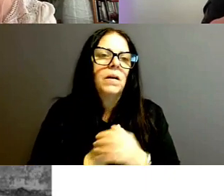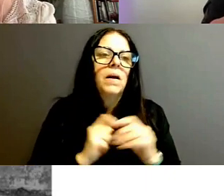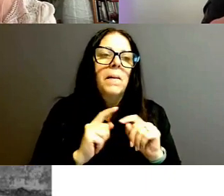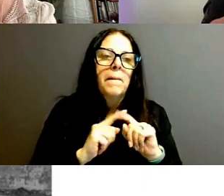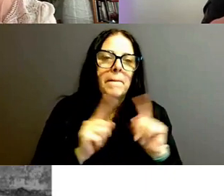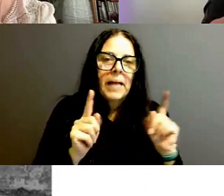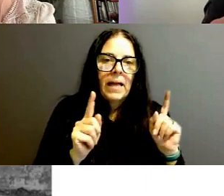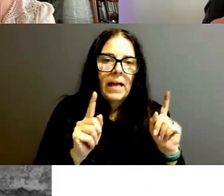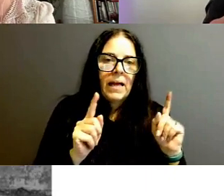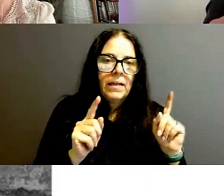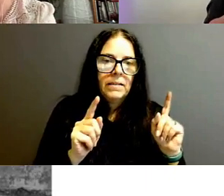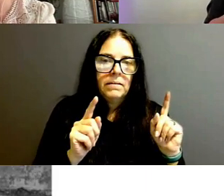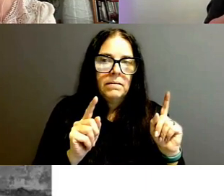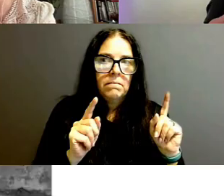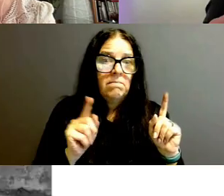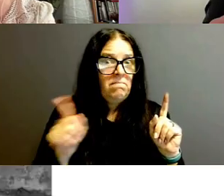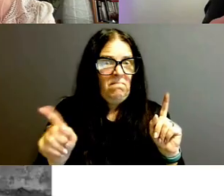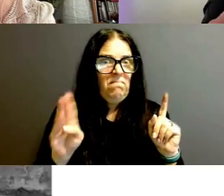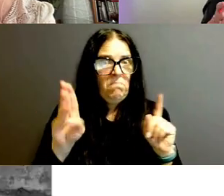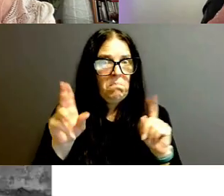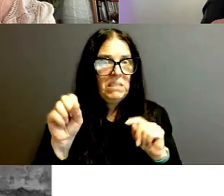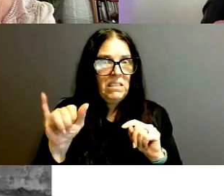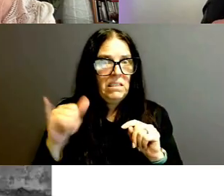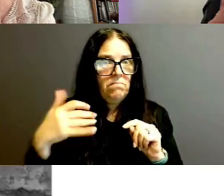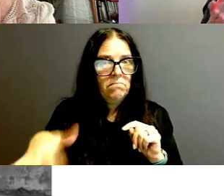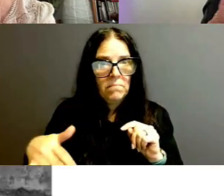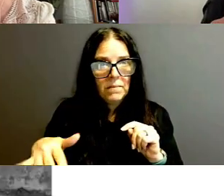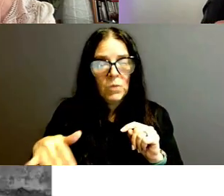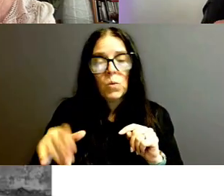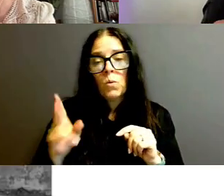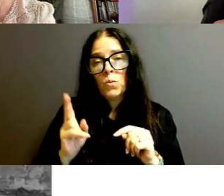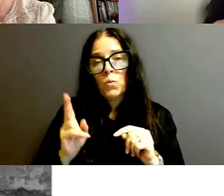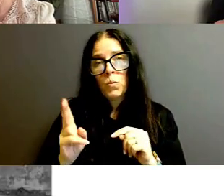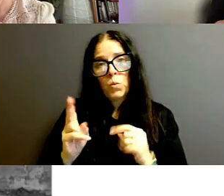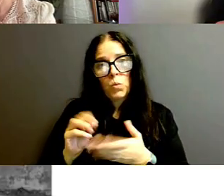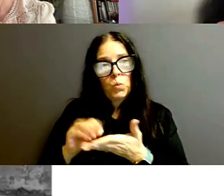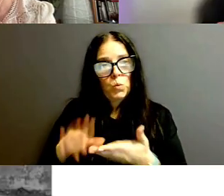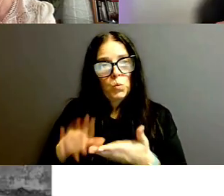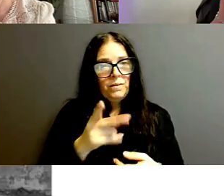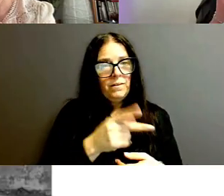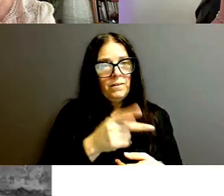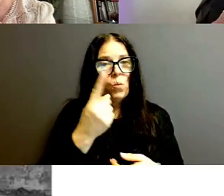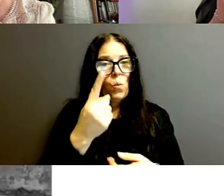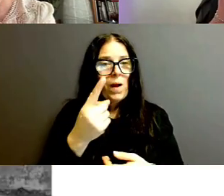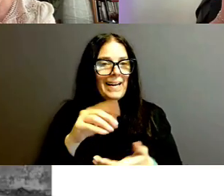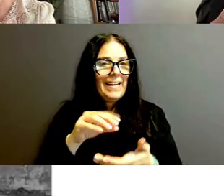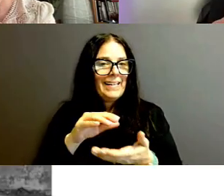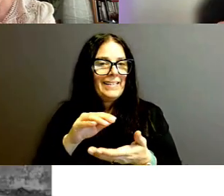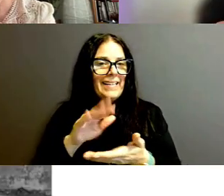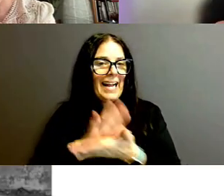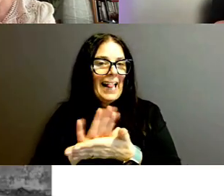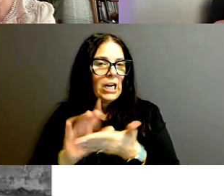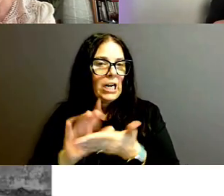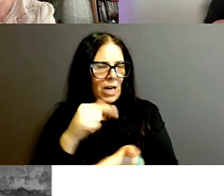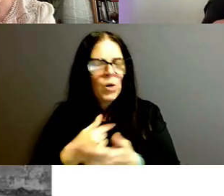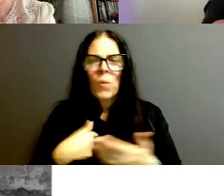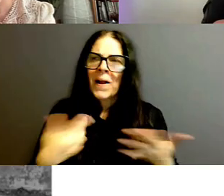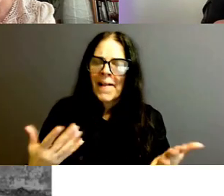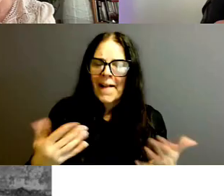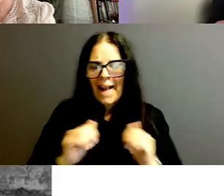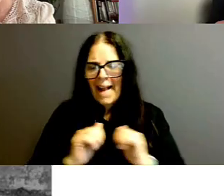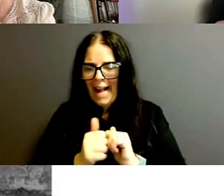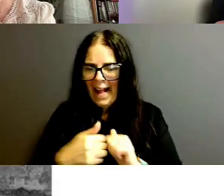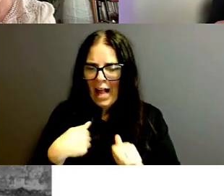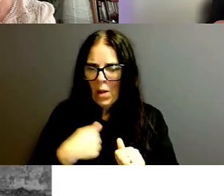but they're busy. So these are two students. One of them is a cleaner graduate. So we thought,